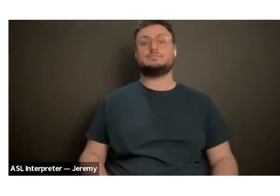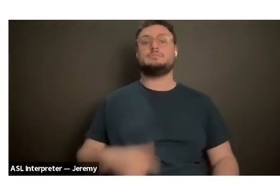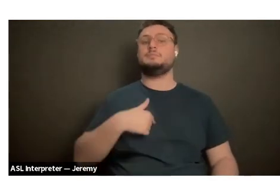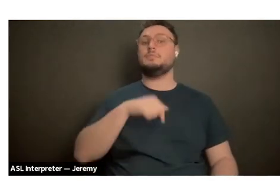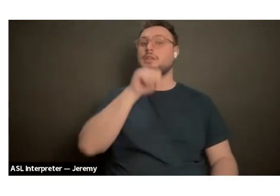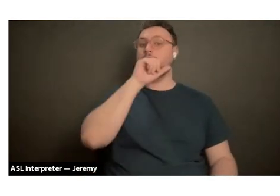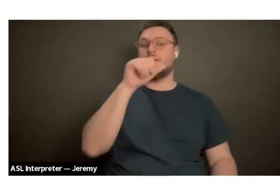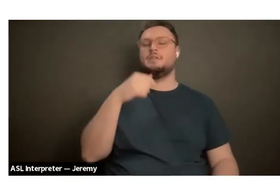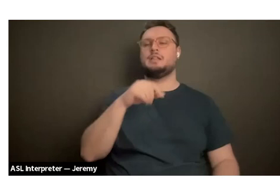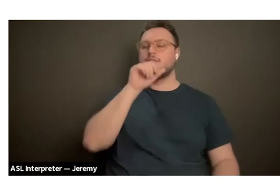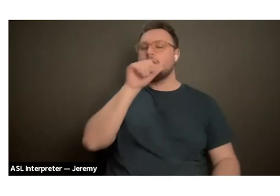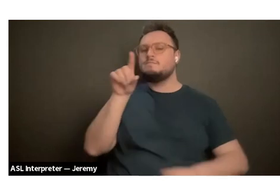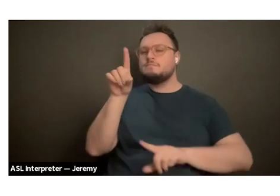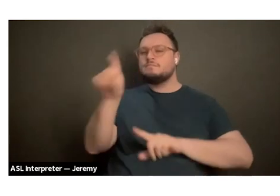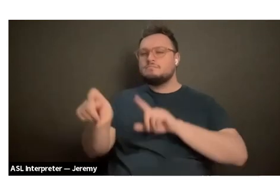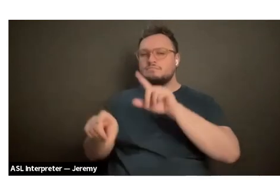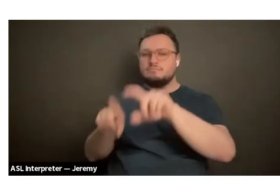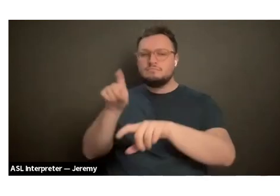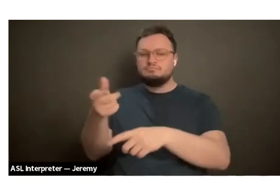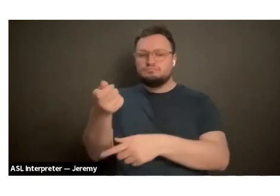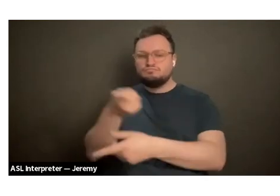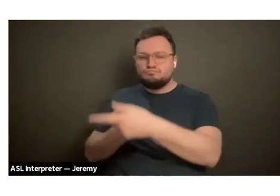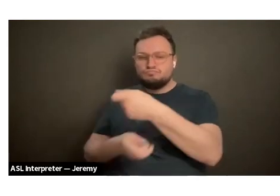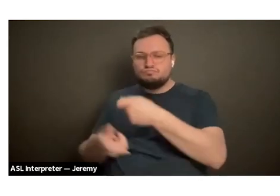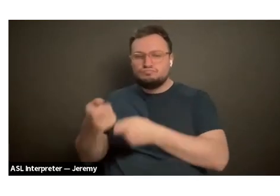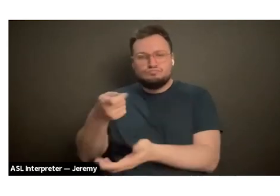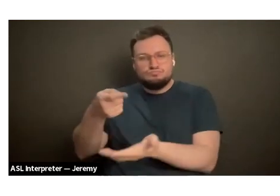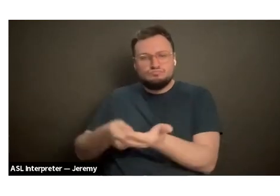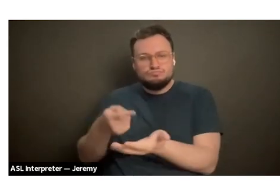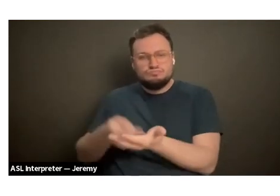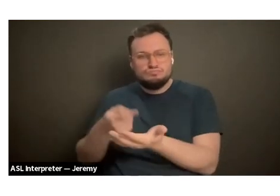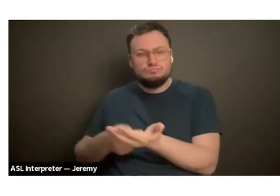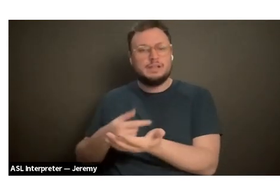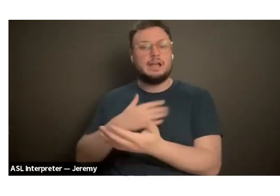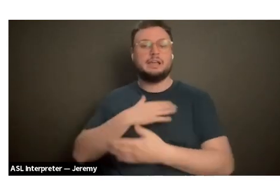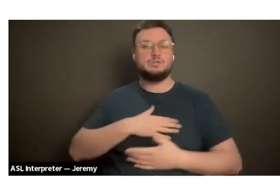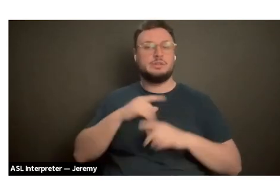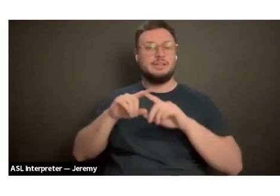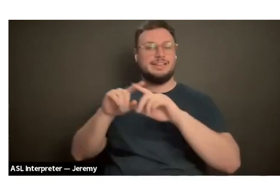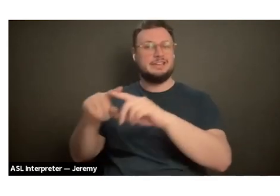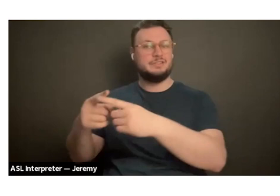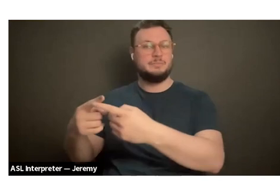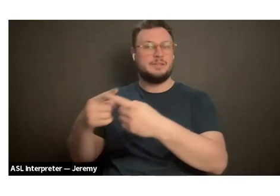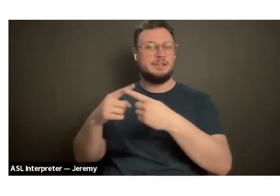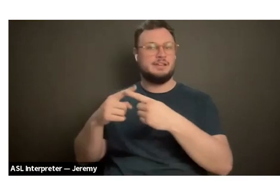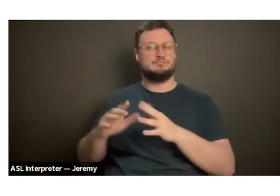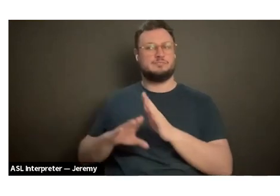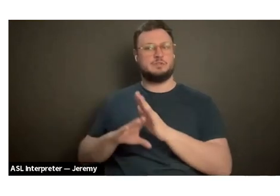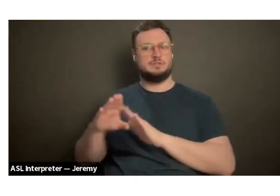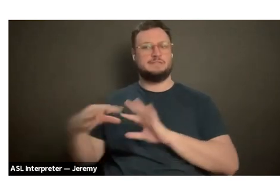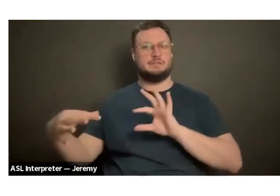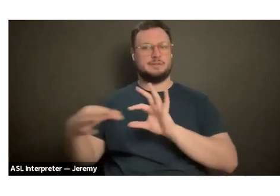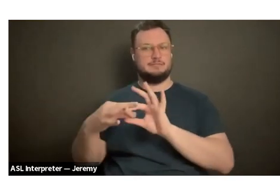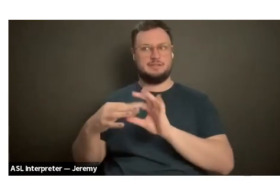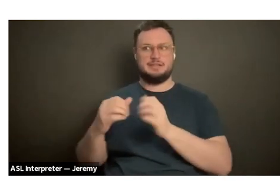asking questions. I like exploring answers. I like being interdependent with people. How can we collectively heal together? How